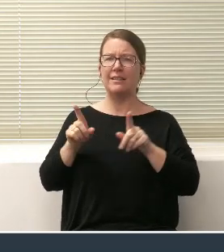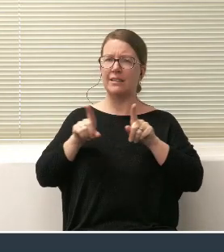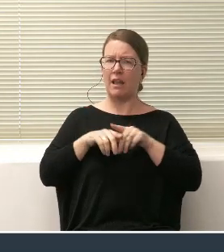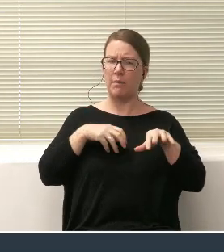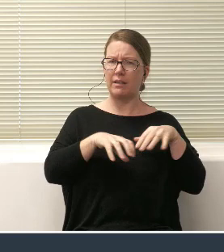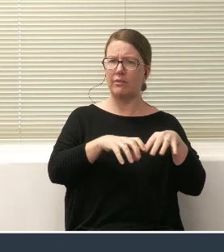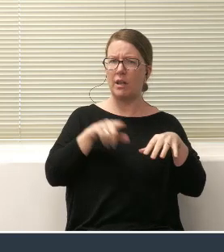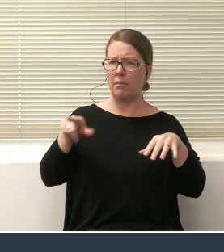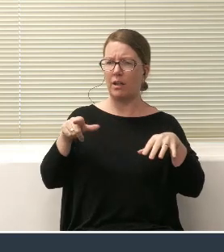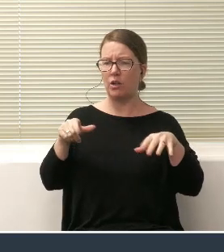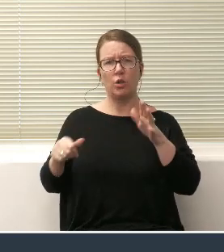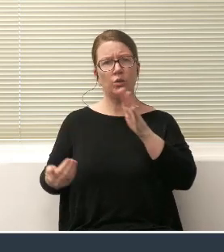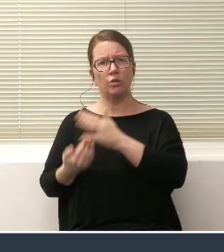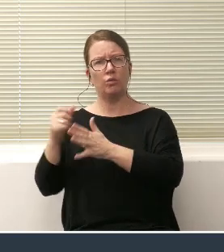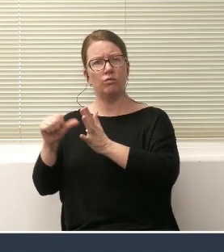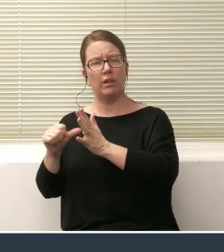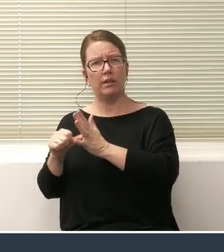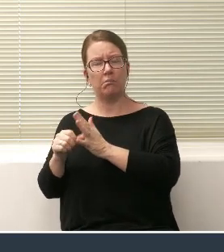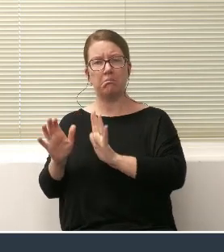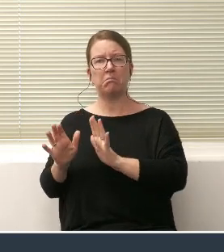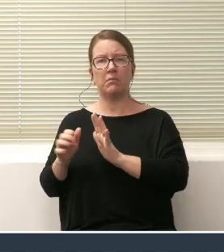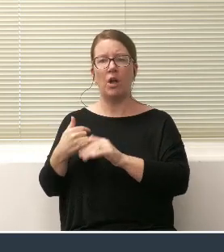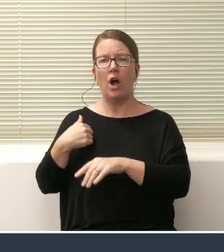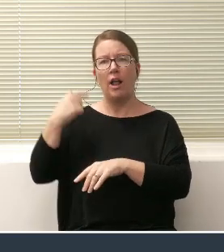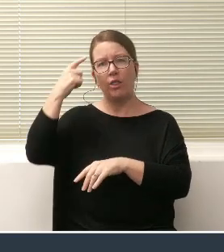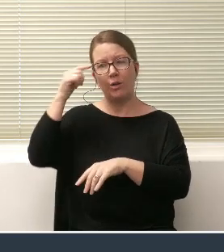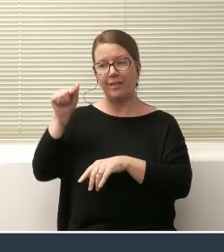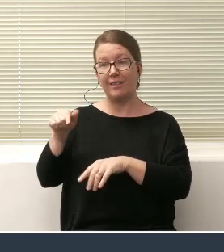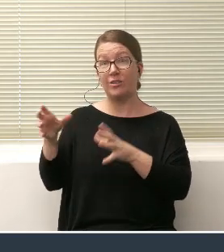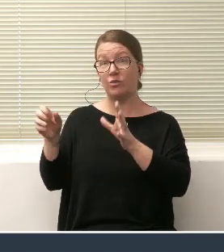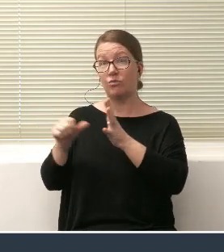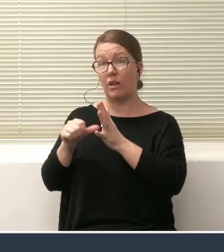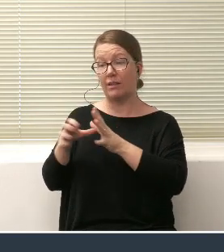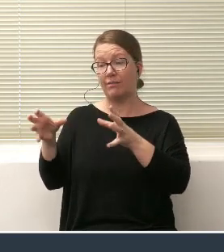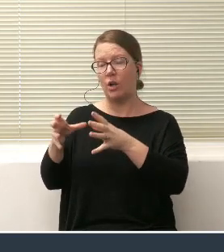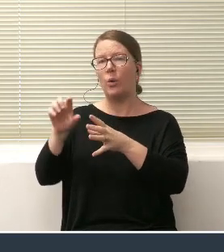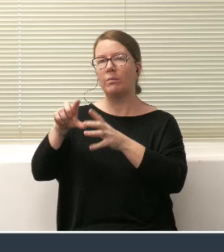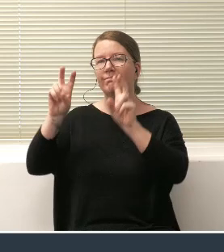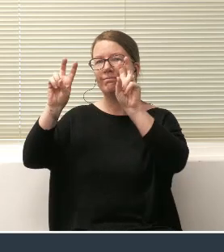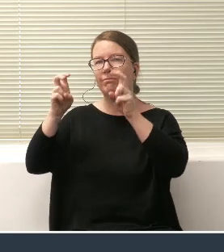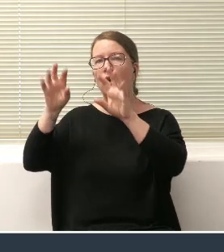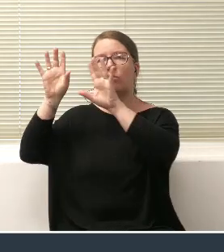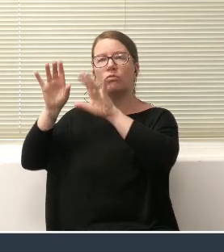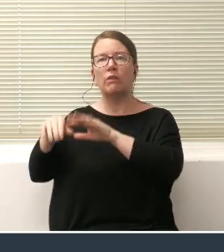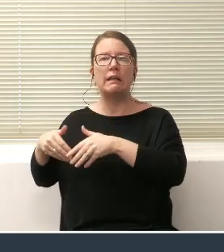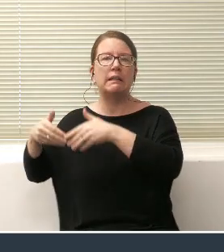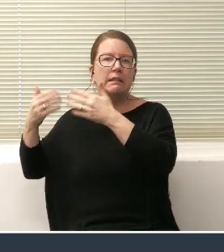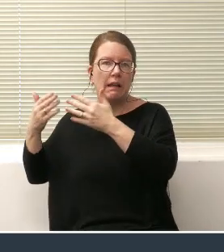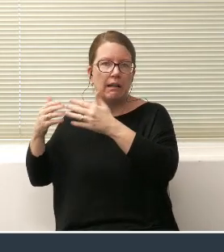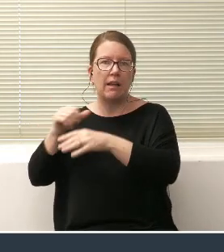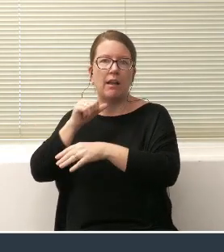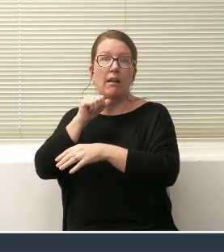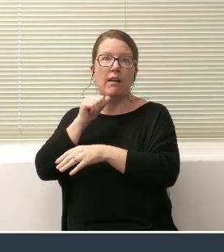money aside for the rainy day, the very rainy day where we need to do response and